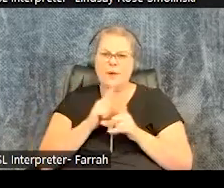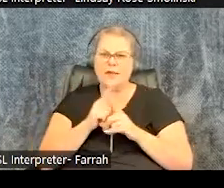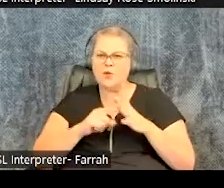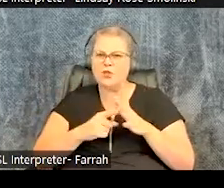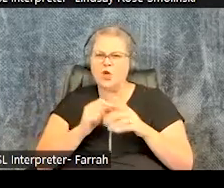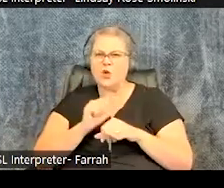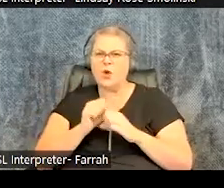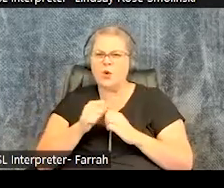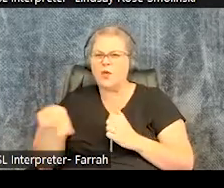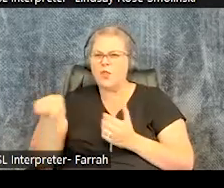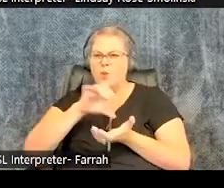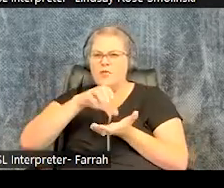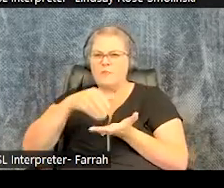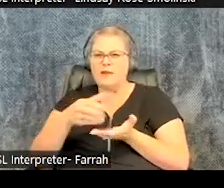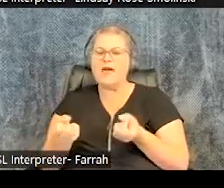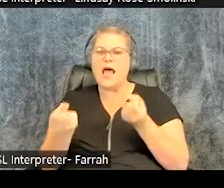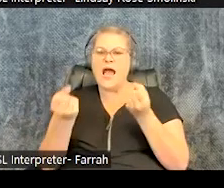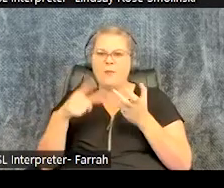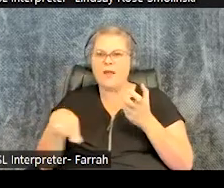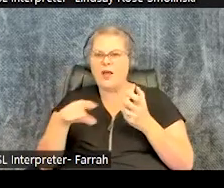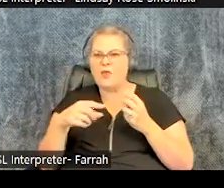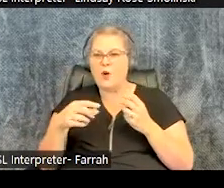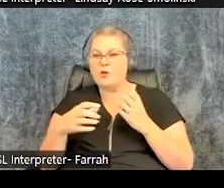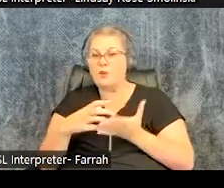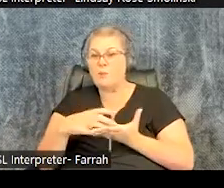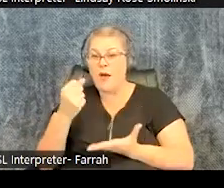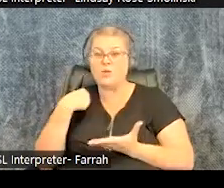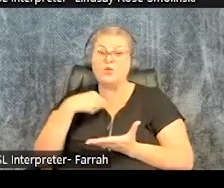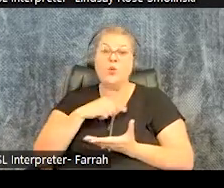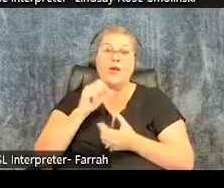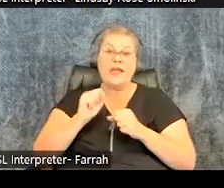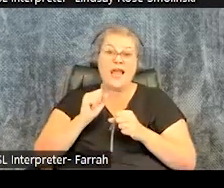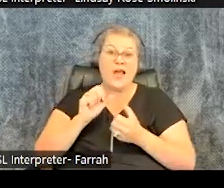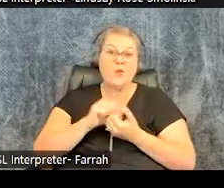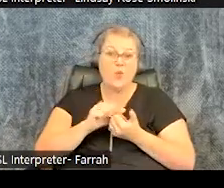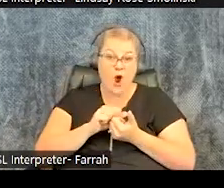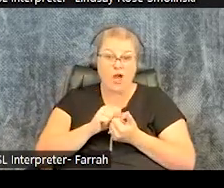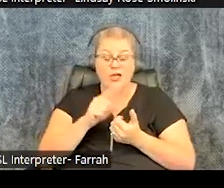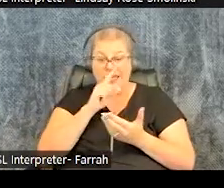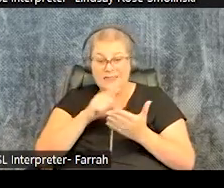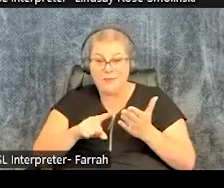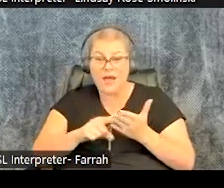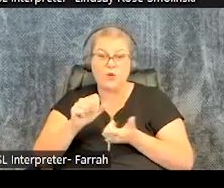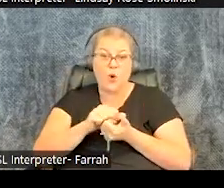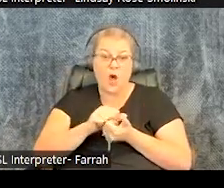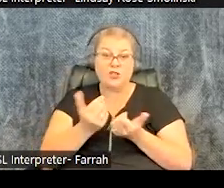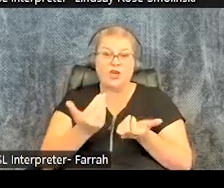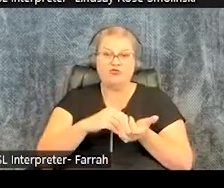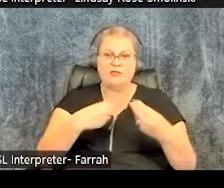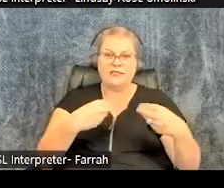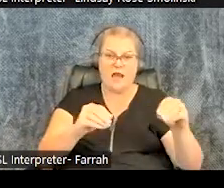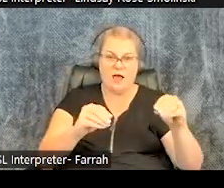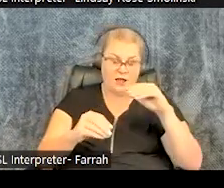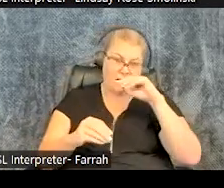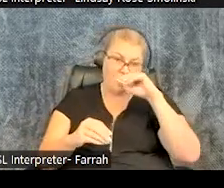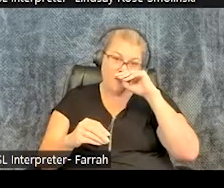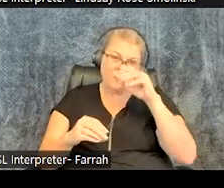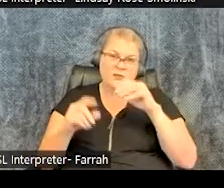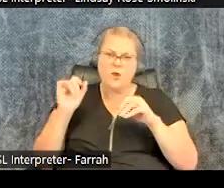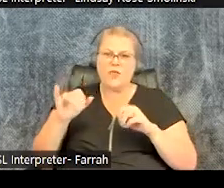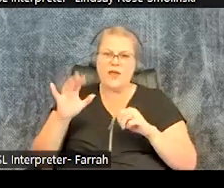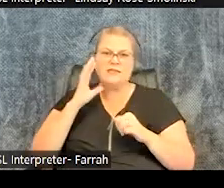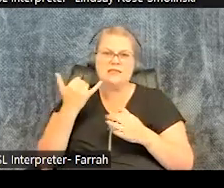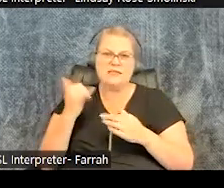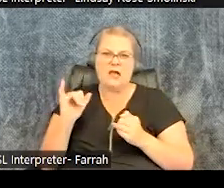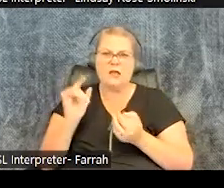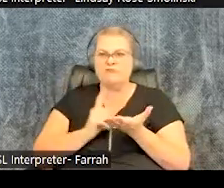quantities, how many of those bottles we can actually wash, inspect and wash and then resell. So that's to be discovered. Okay,